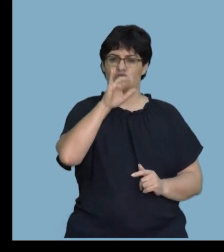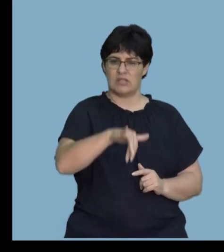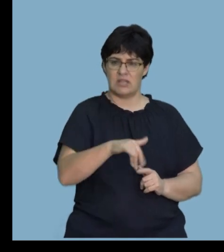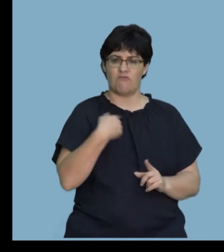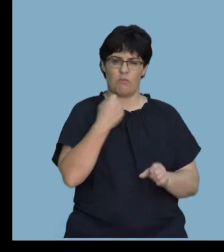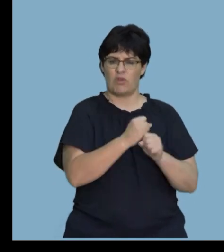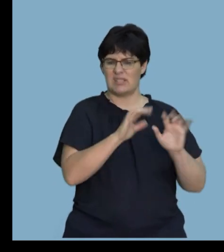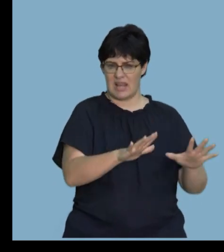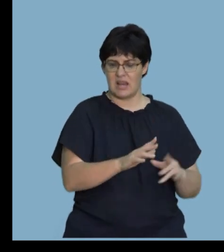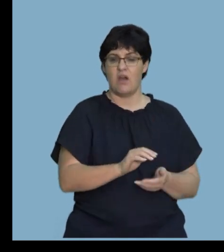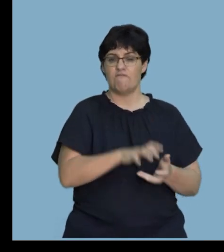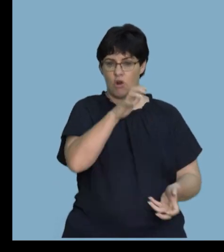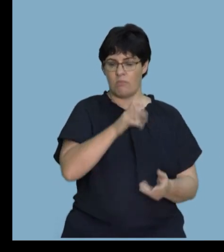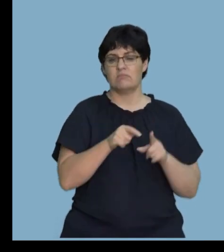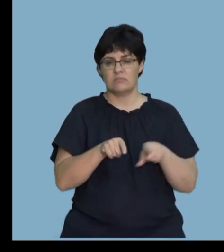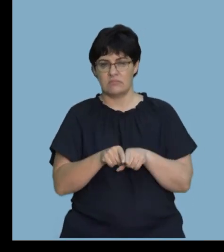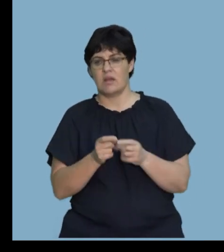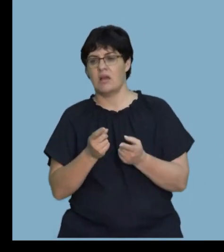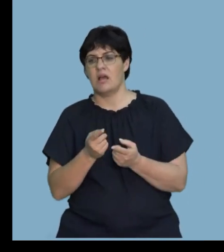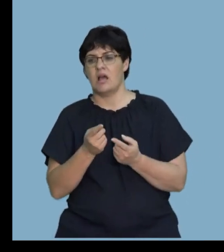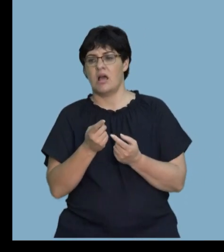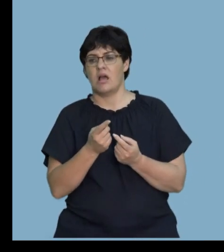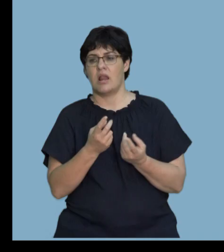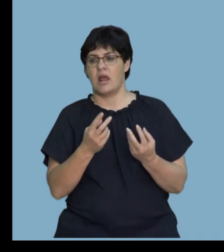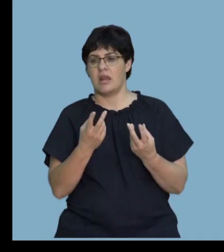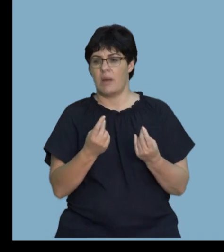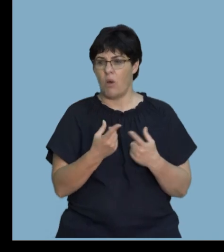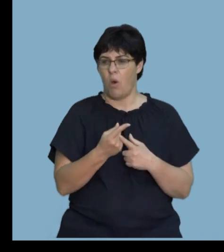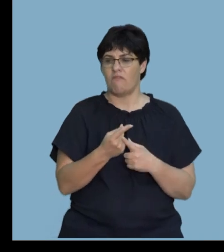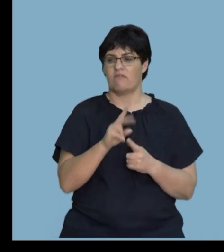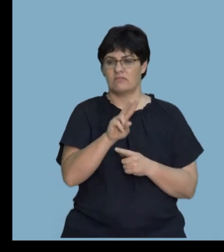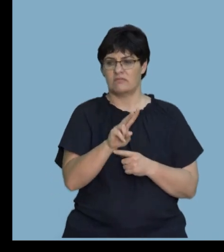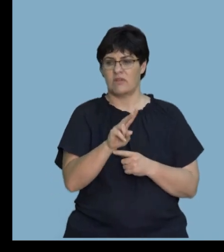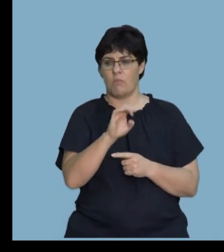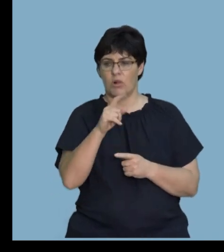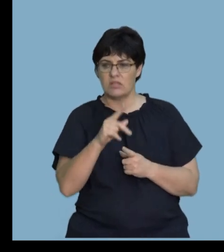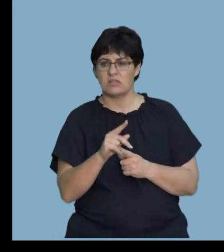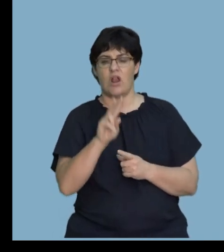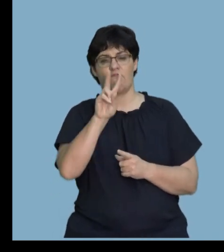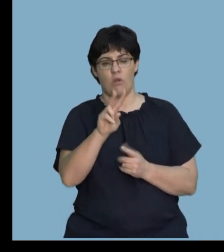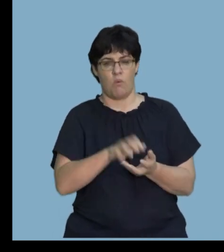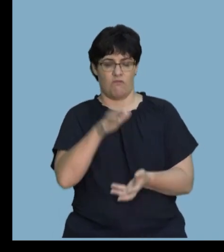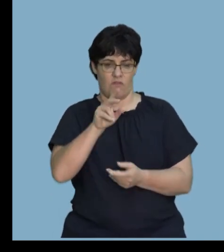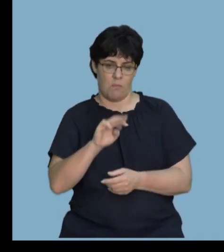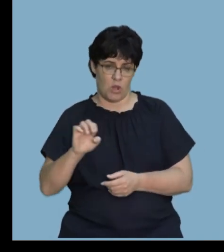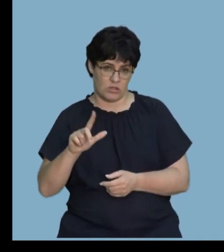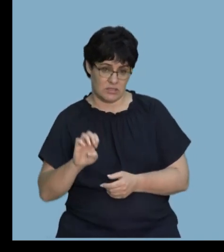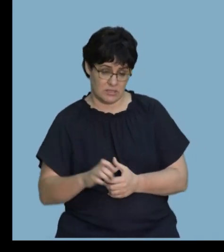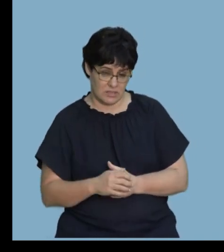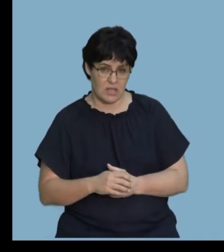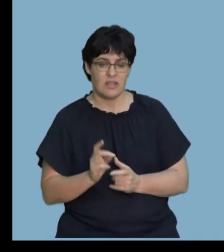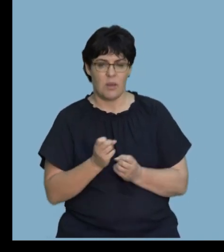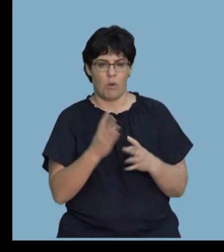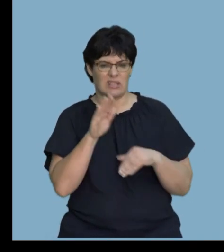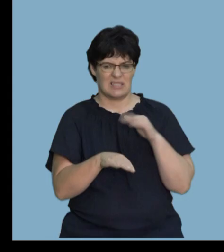to number of moles multiplied by the molar gas volume, okay? Right, that's the second part of our multi-step problem. So the number